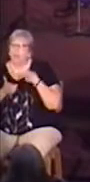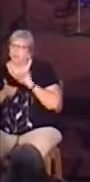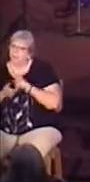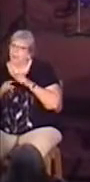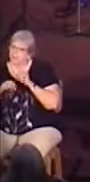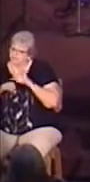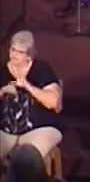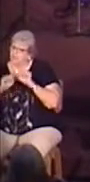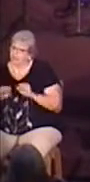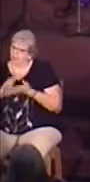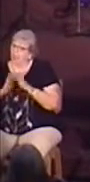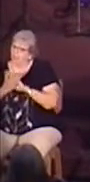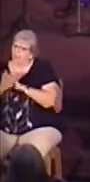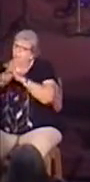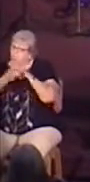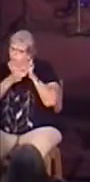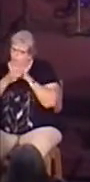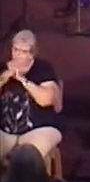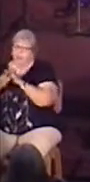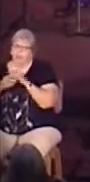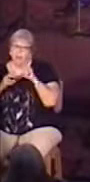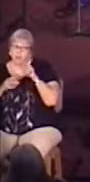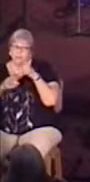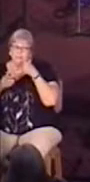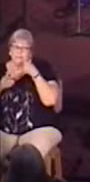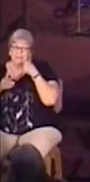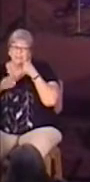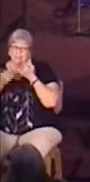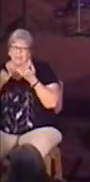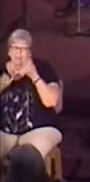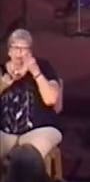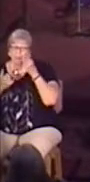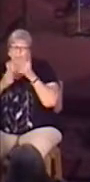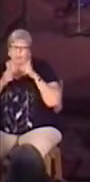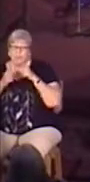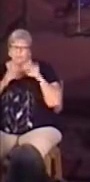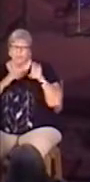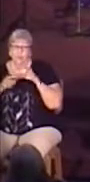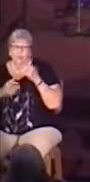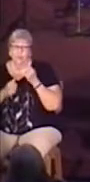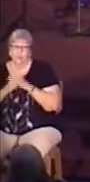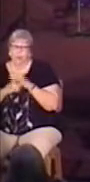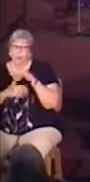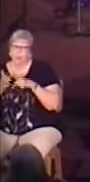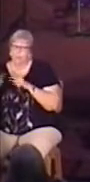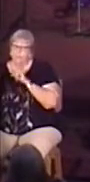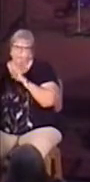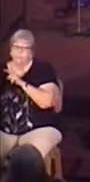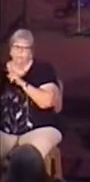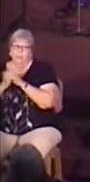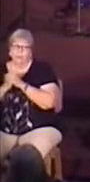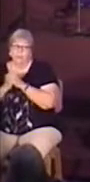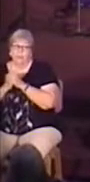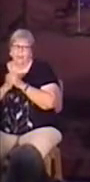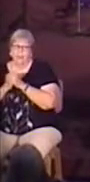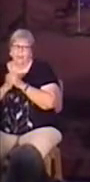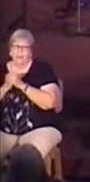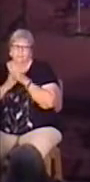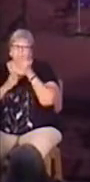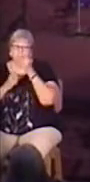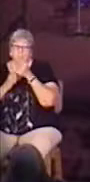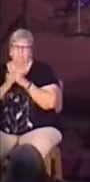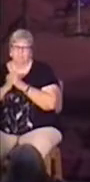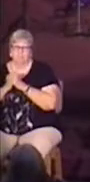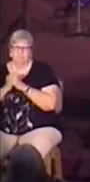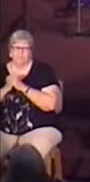become unified. And so look what our text goes on to say here in Ephesians. In order to do what? What's the point? Preserve the unity of the